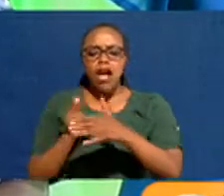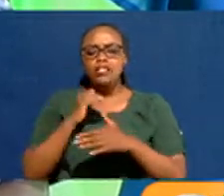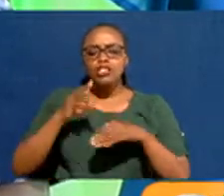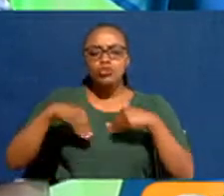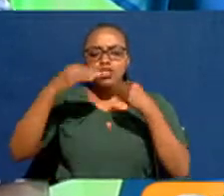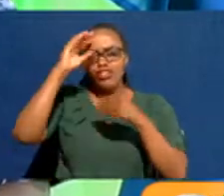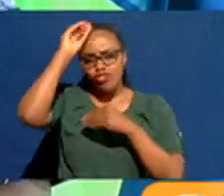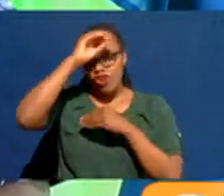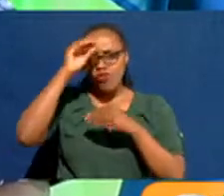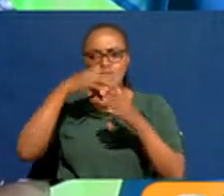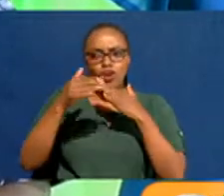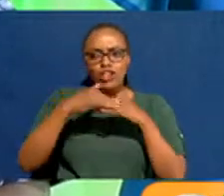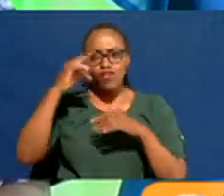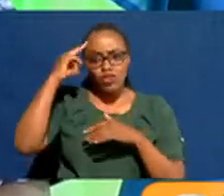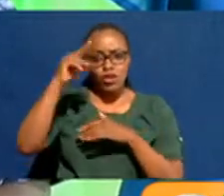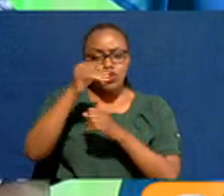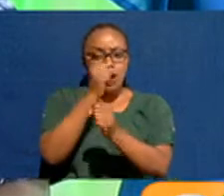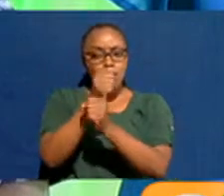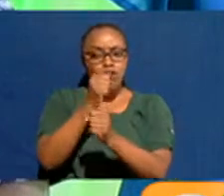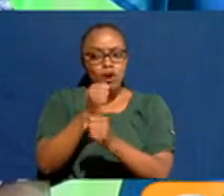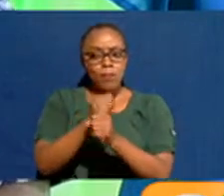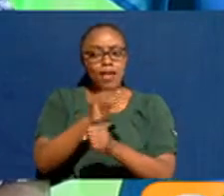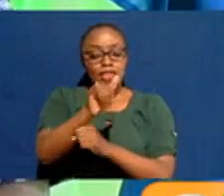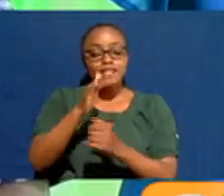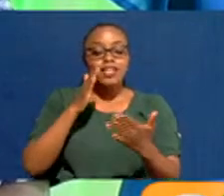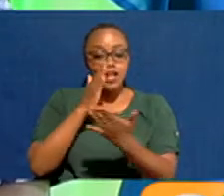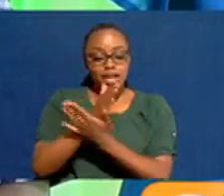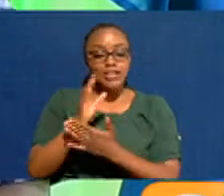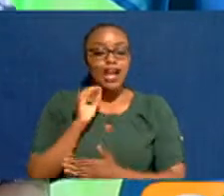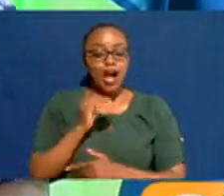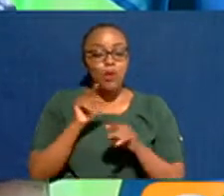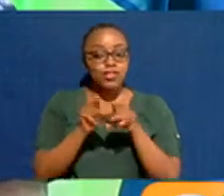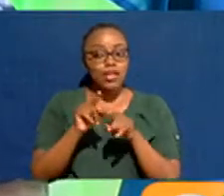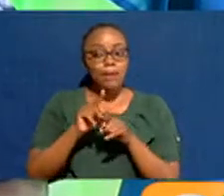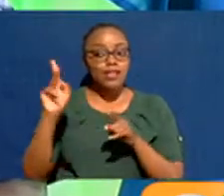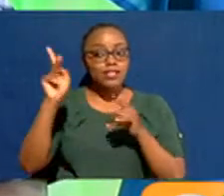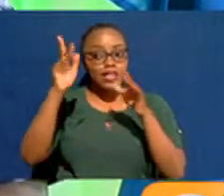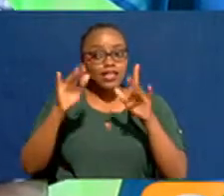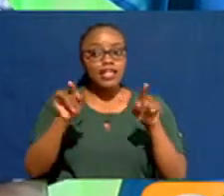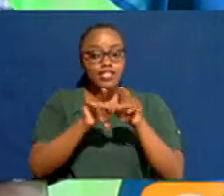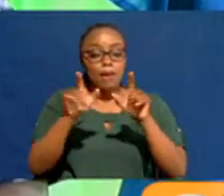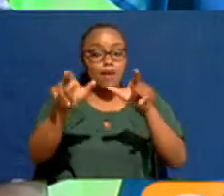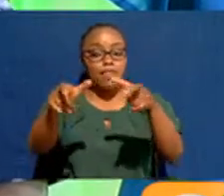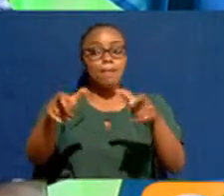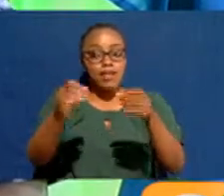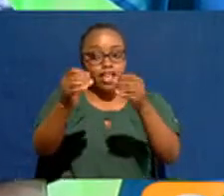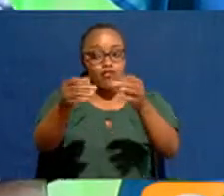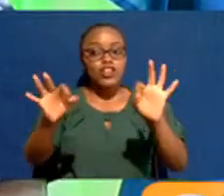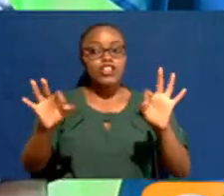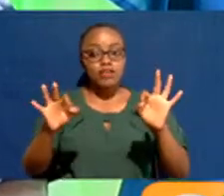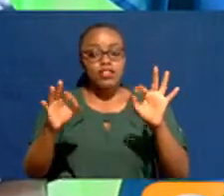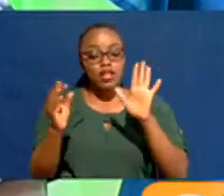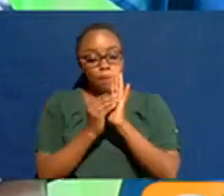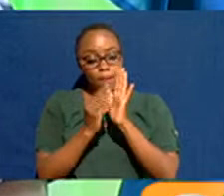we think is your performance. Okay. That is our right as Kenyans. Much as the media freedom